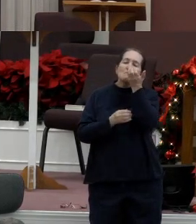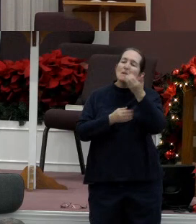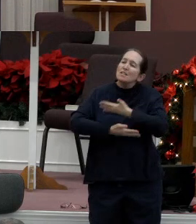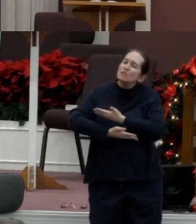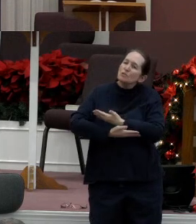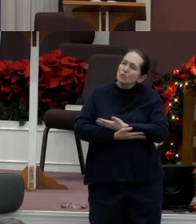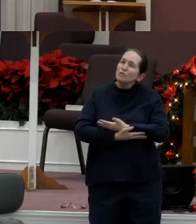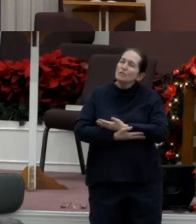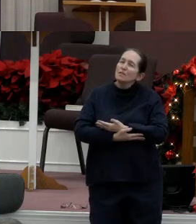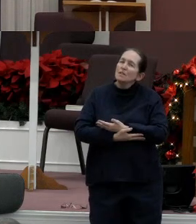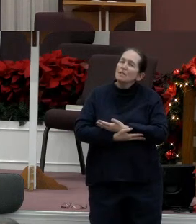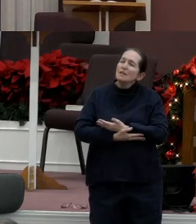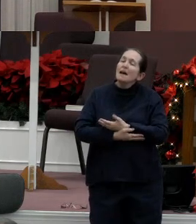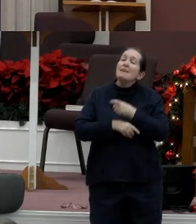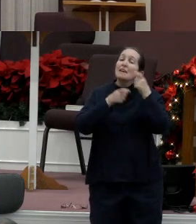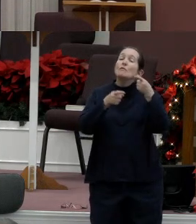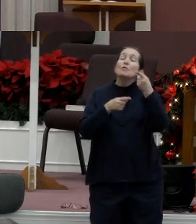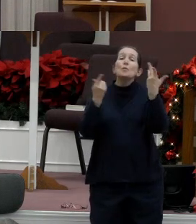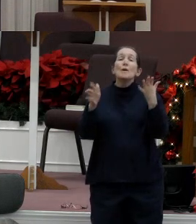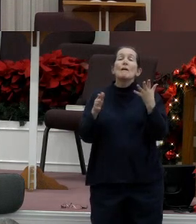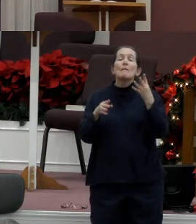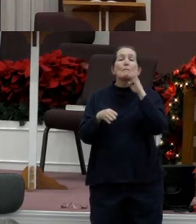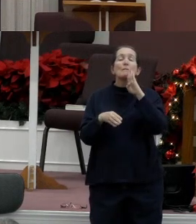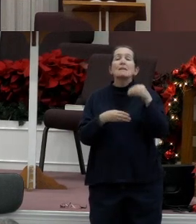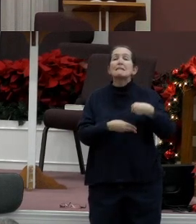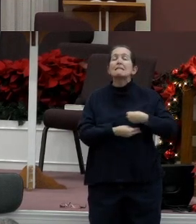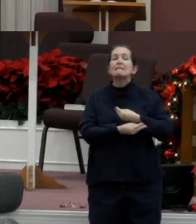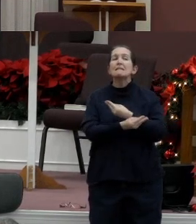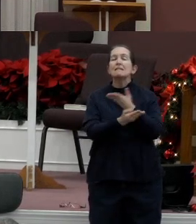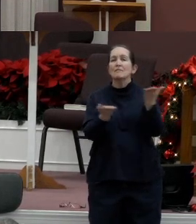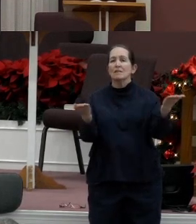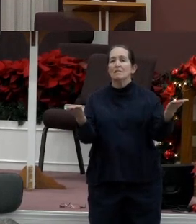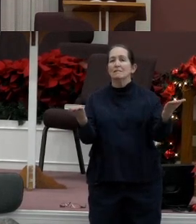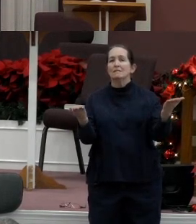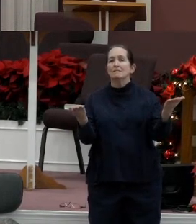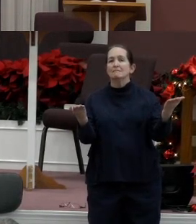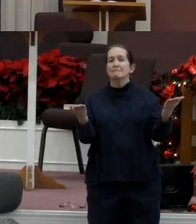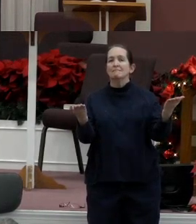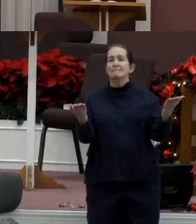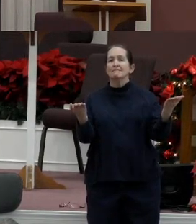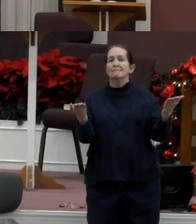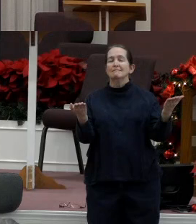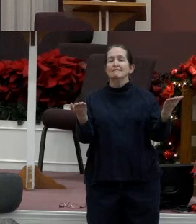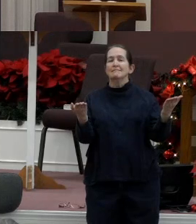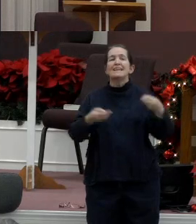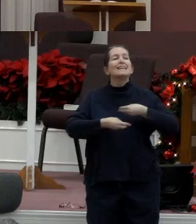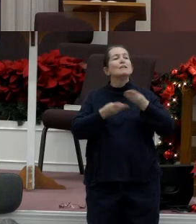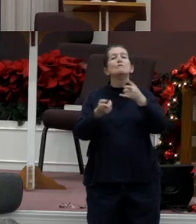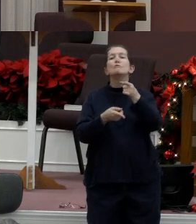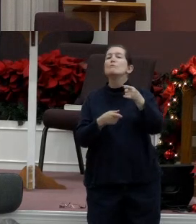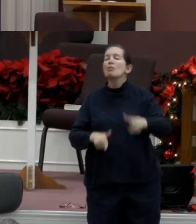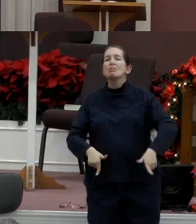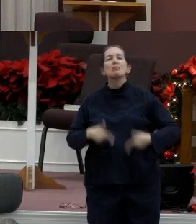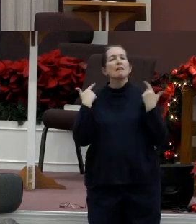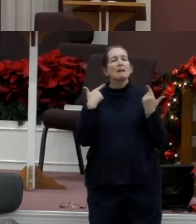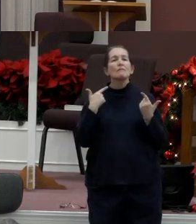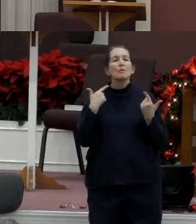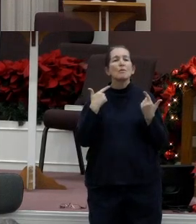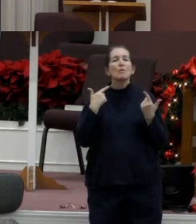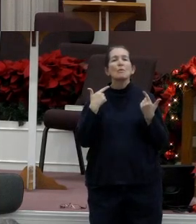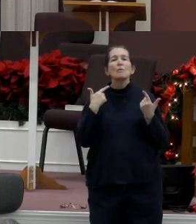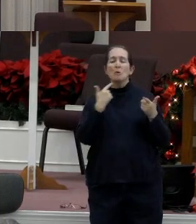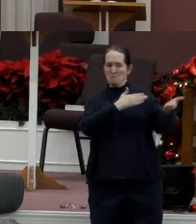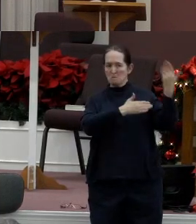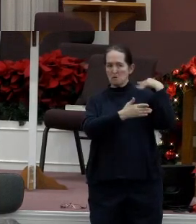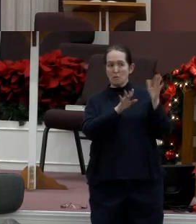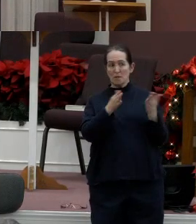The gift that you have been given gives you life. What was dead is